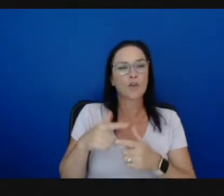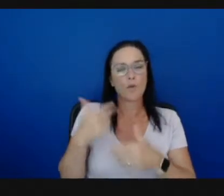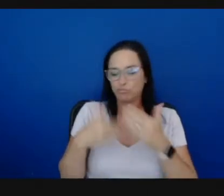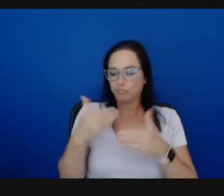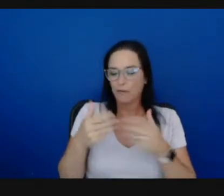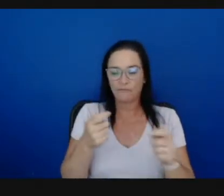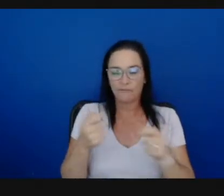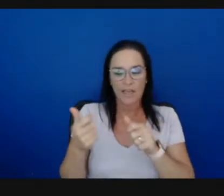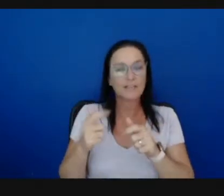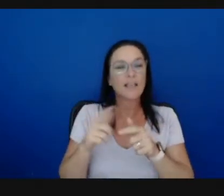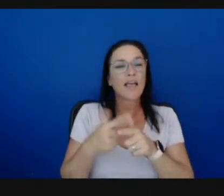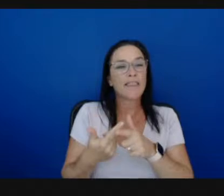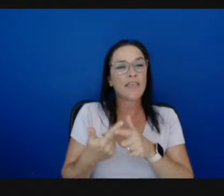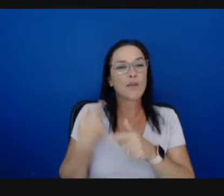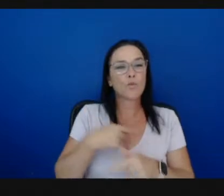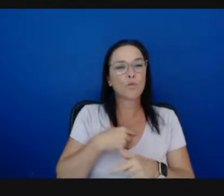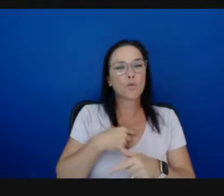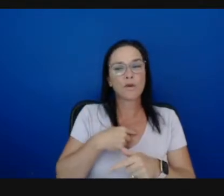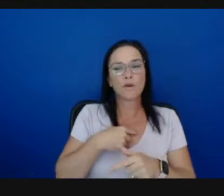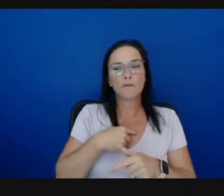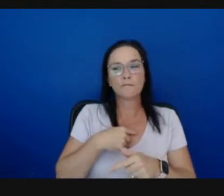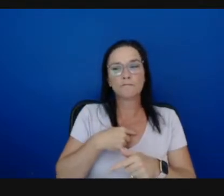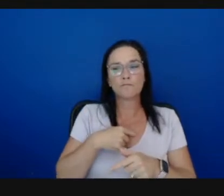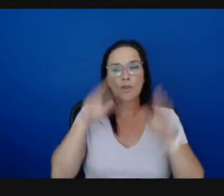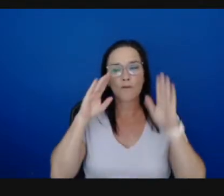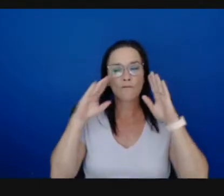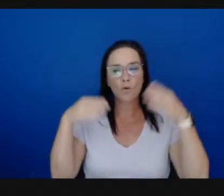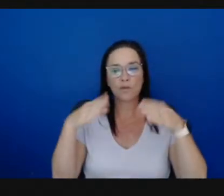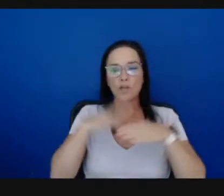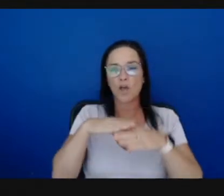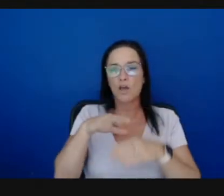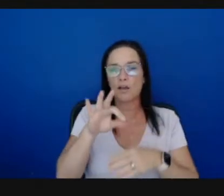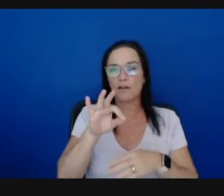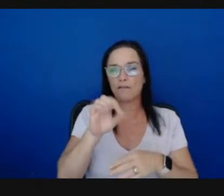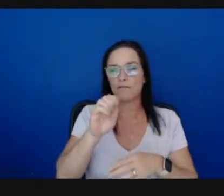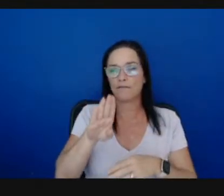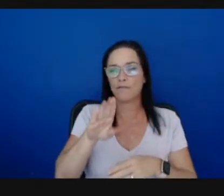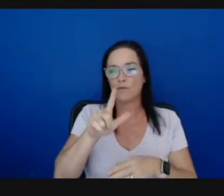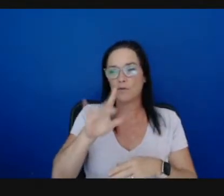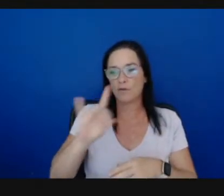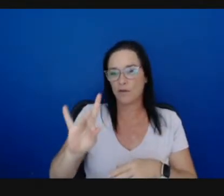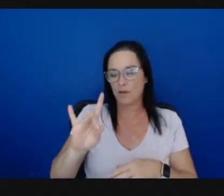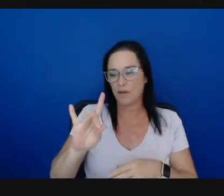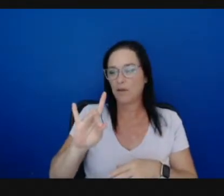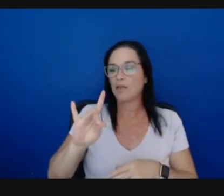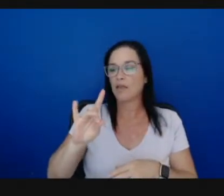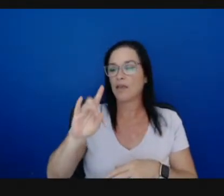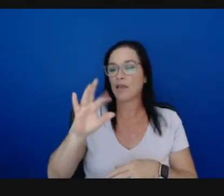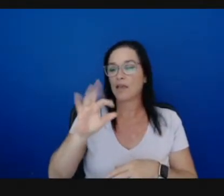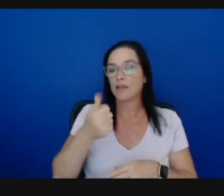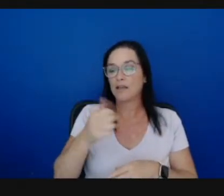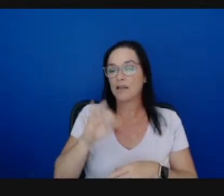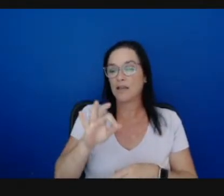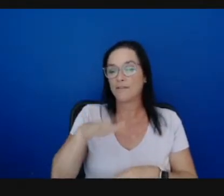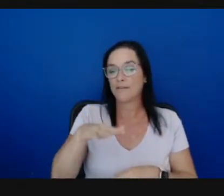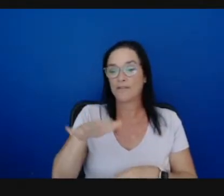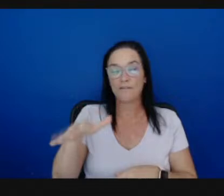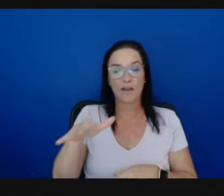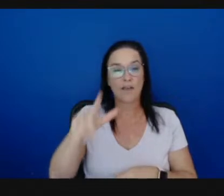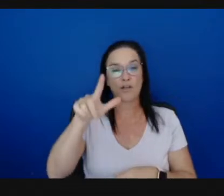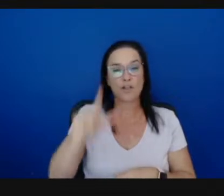then we'll pay some attention to the February 28th, 1955 eruption, the Lower East Rift Zone